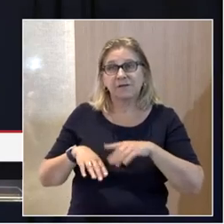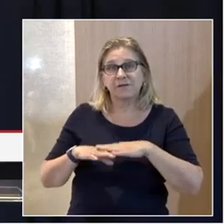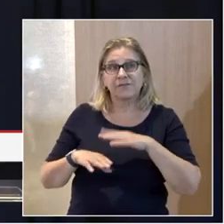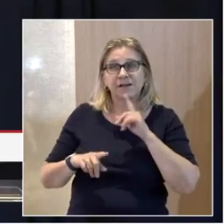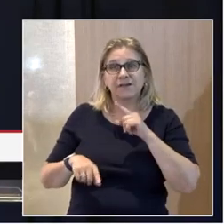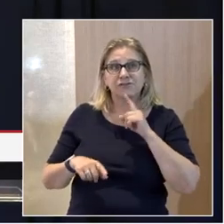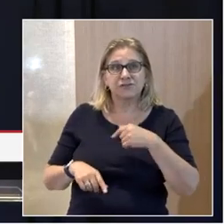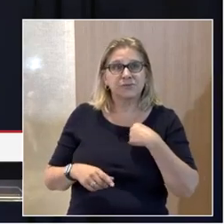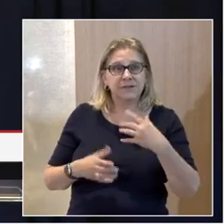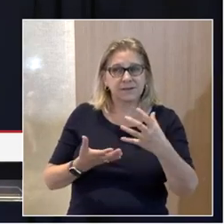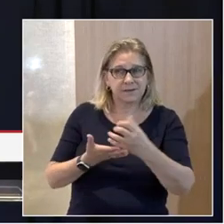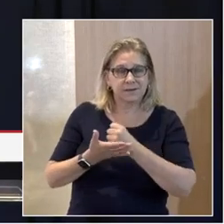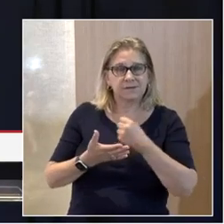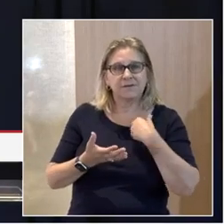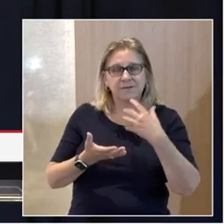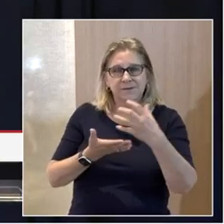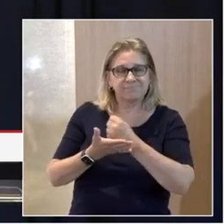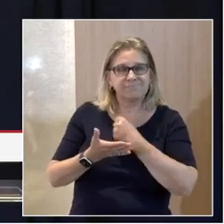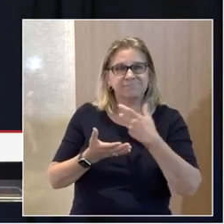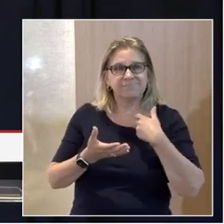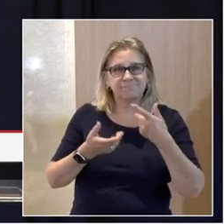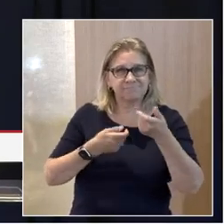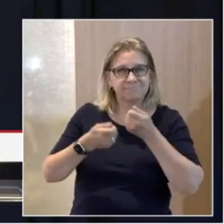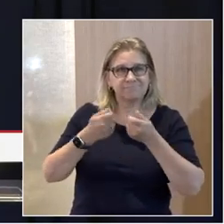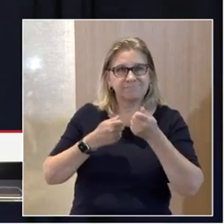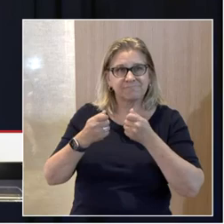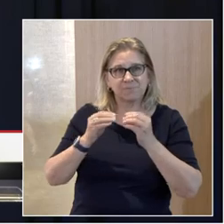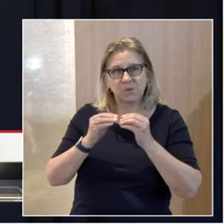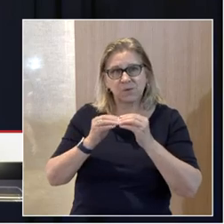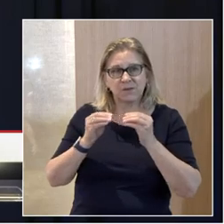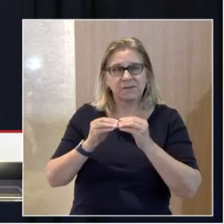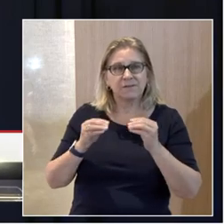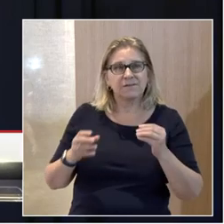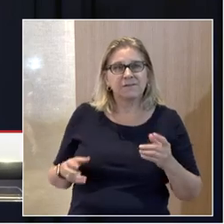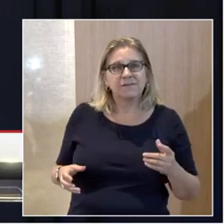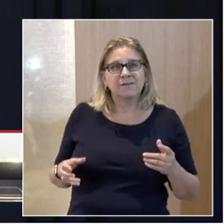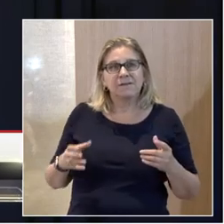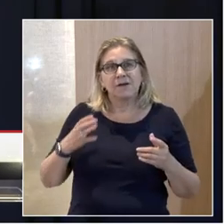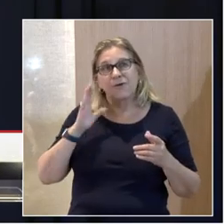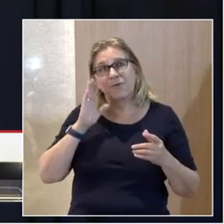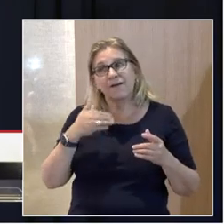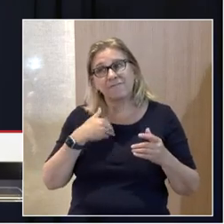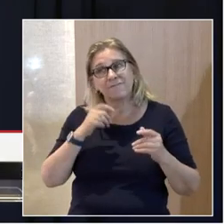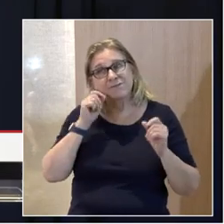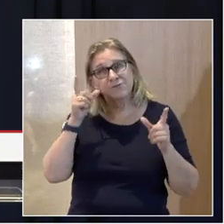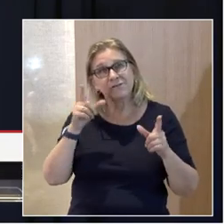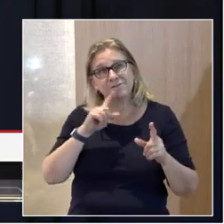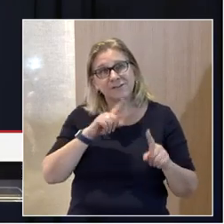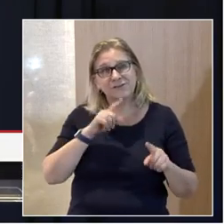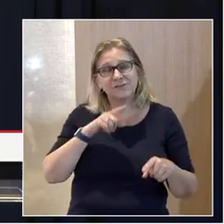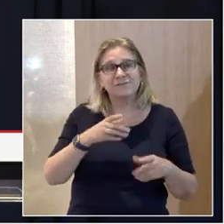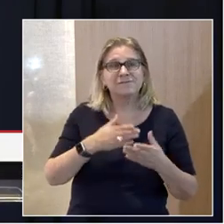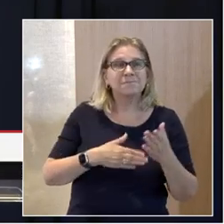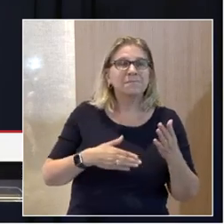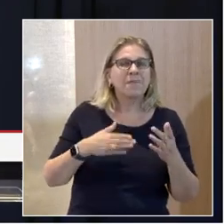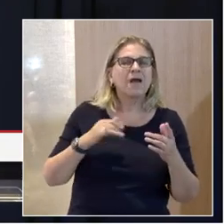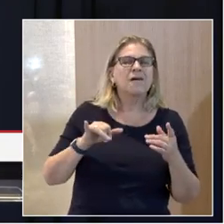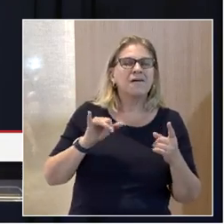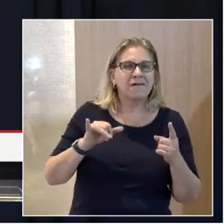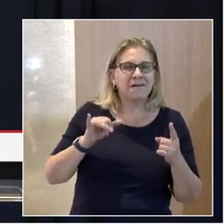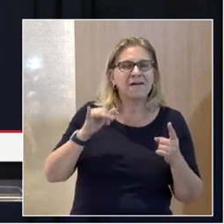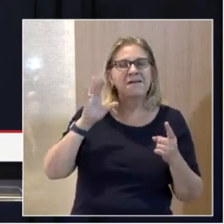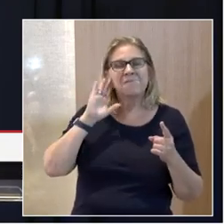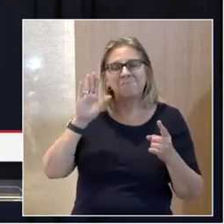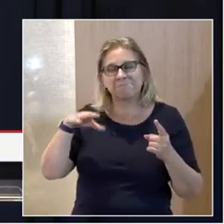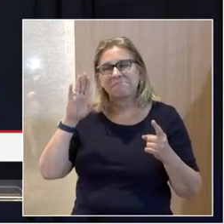probe some of those answers. We may get some surprise answers. We may want you to elaborate. So some of you came with